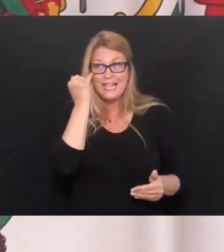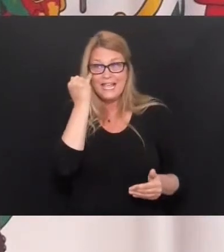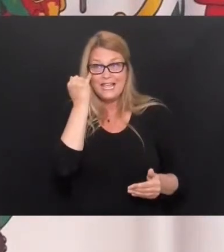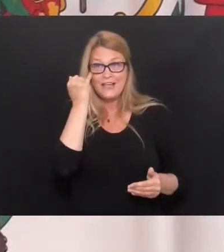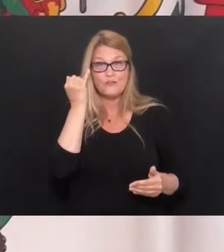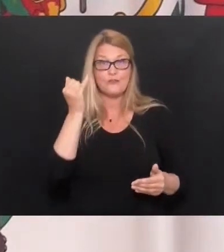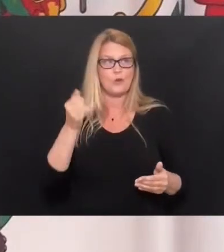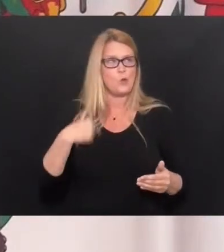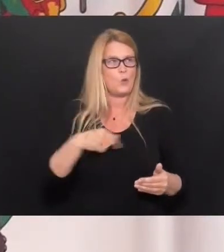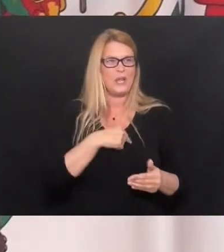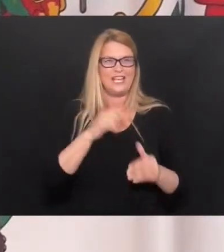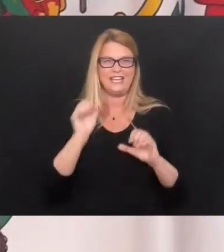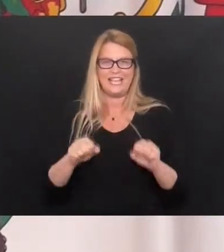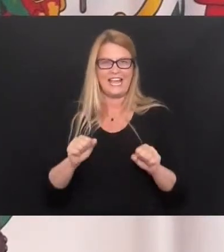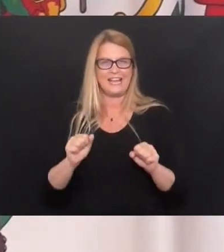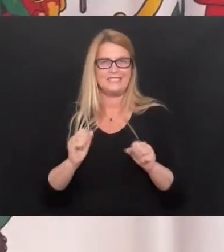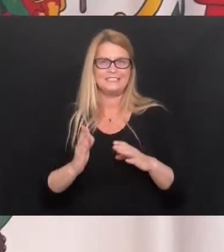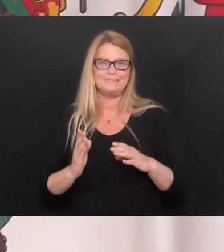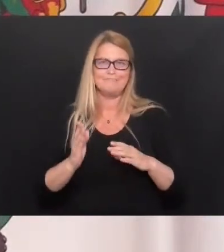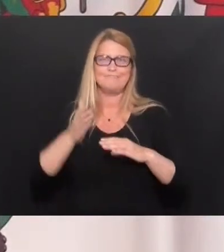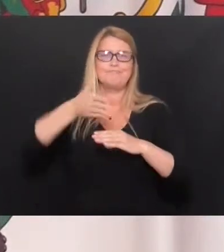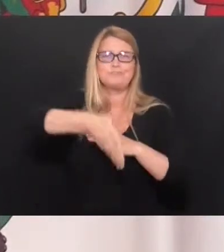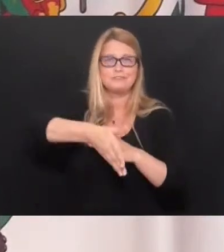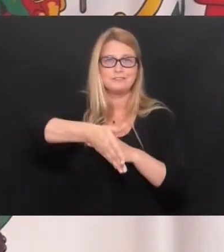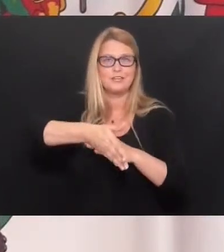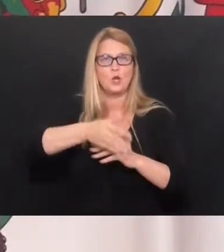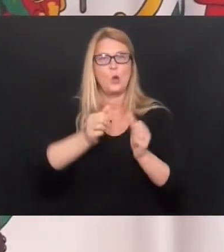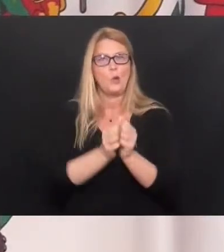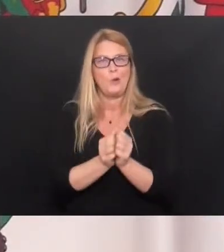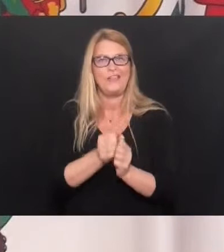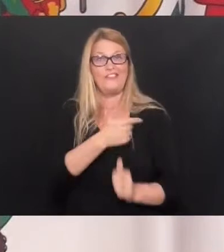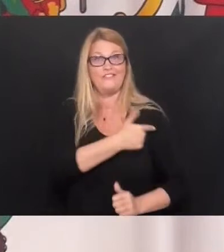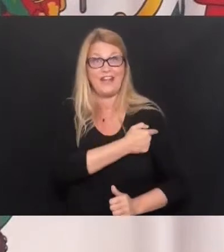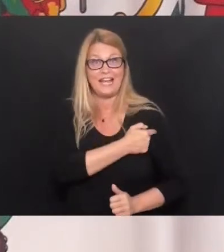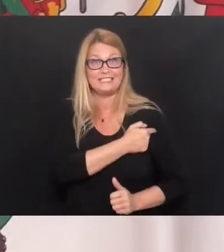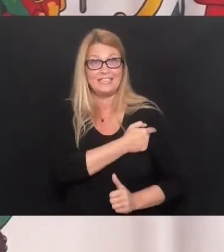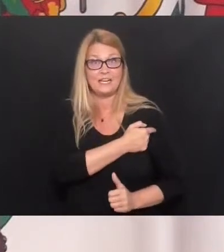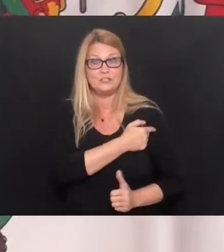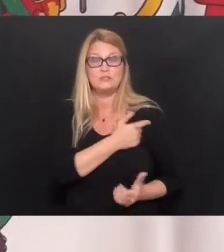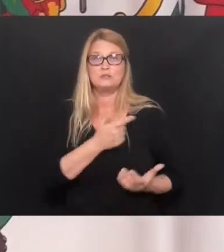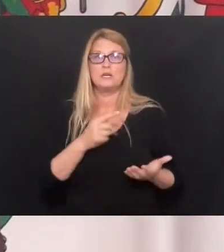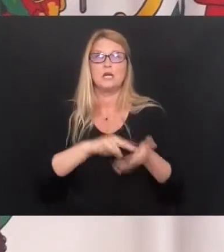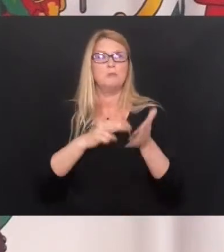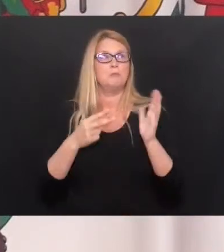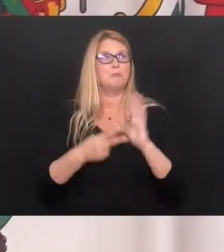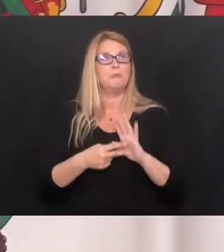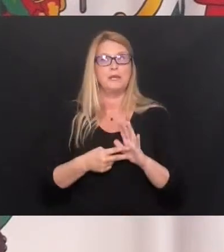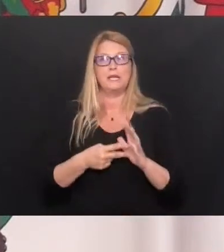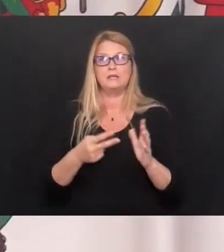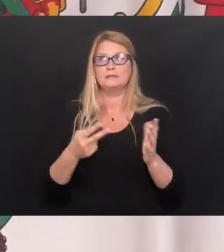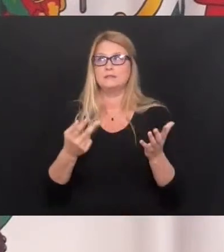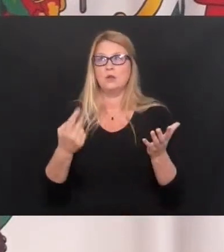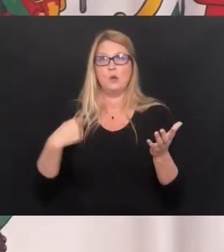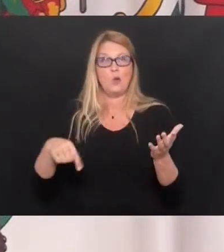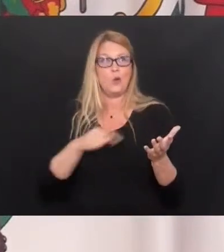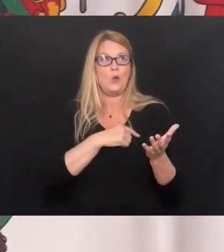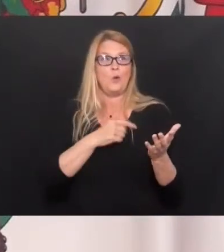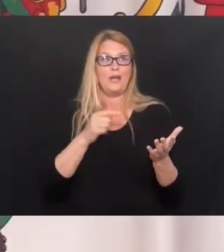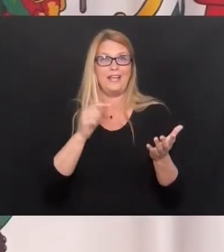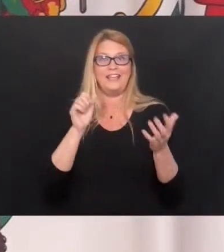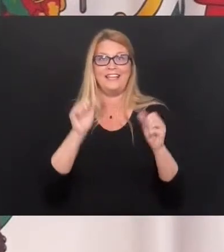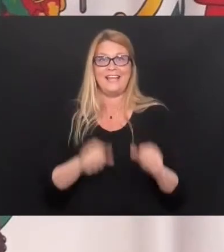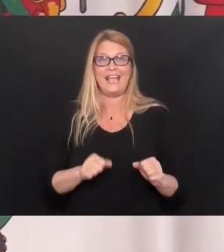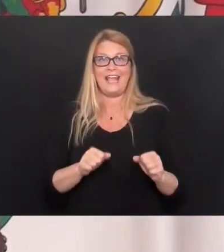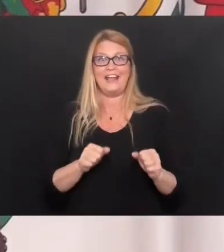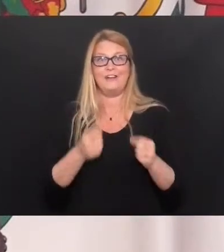final push on vaccinations right now, we can use what I said all along, the